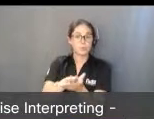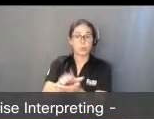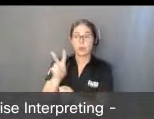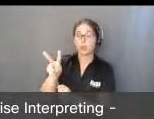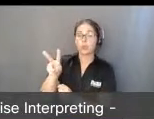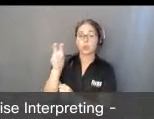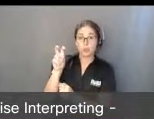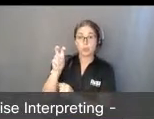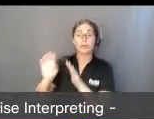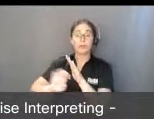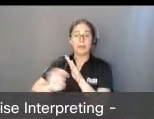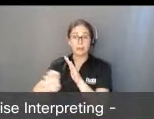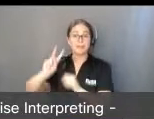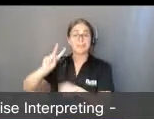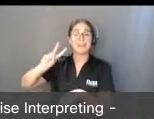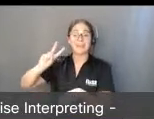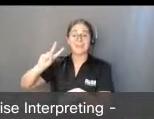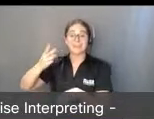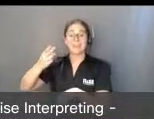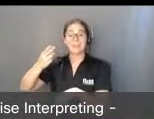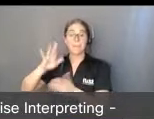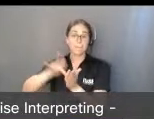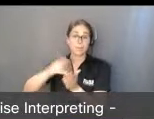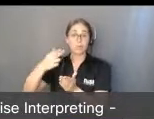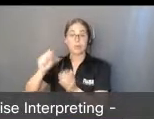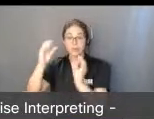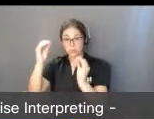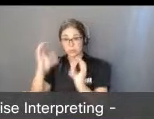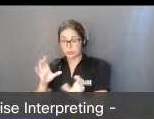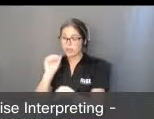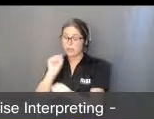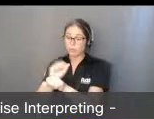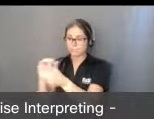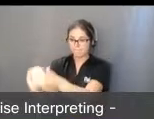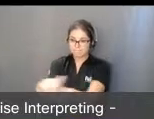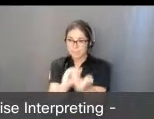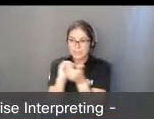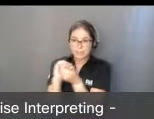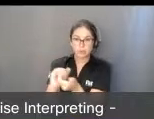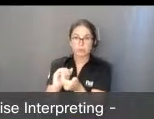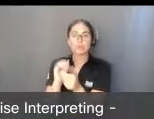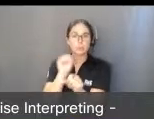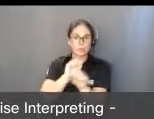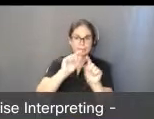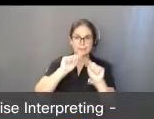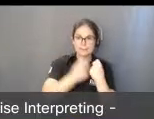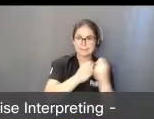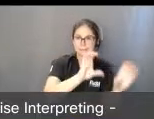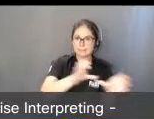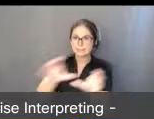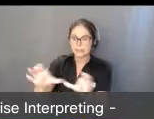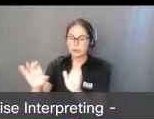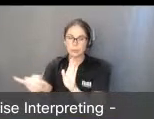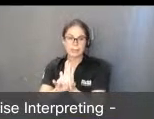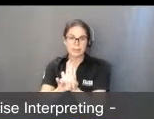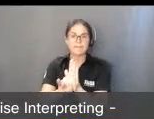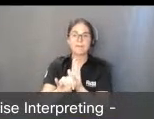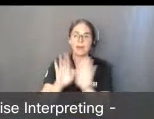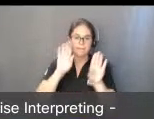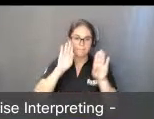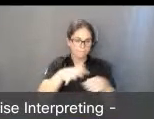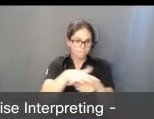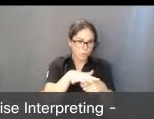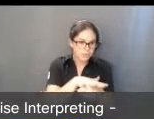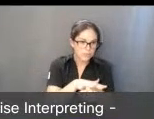secondary teachers, as well as administrators, worked collaboratively in teams to identify focus areas, key standards, and rigorous